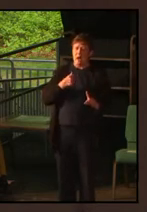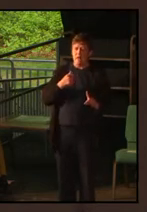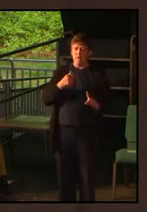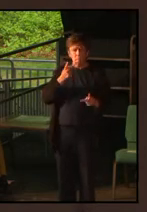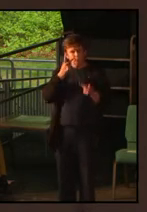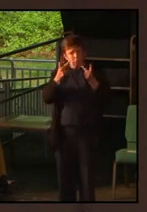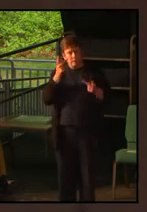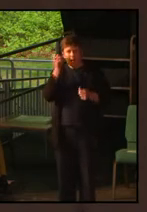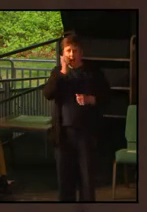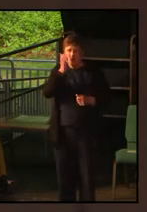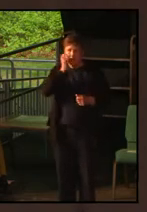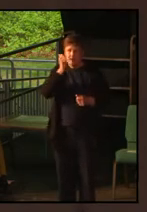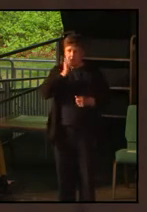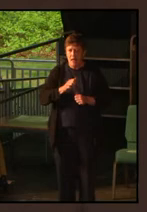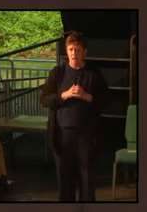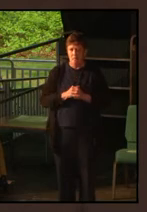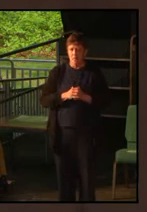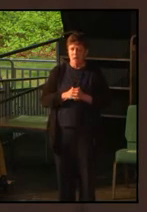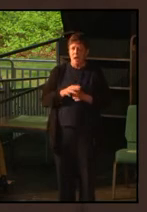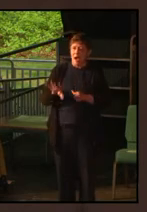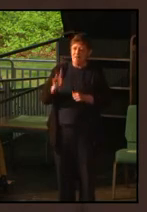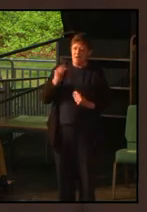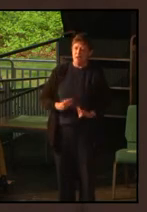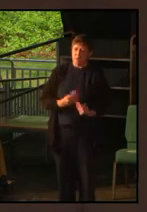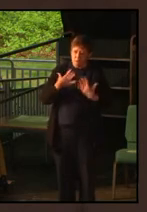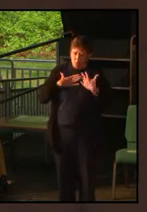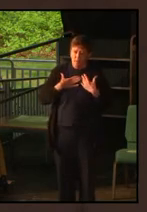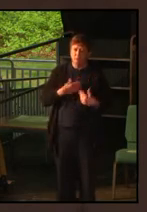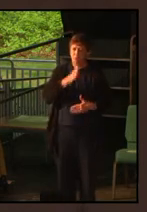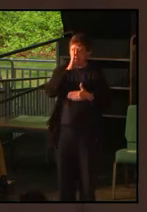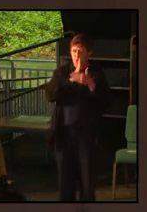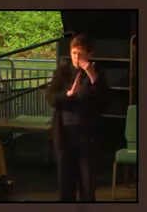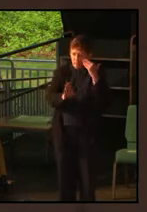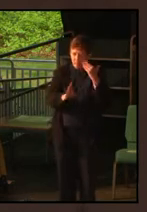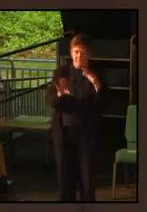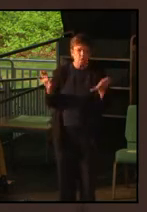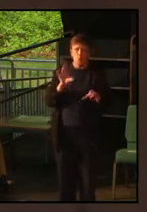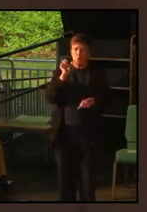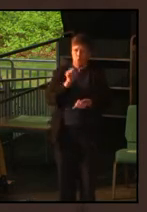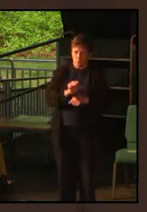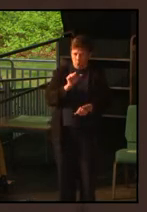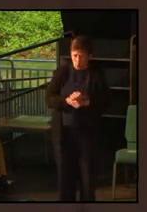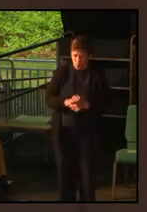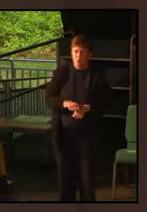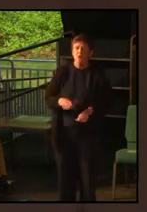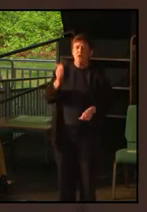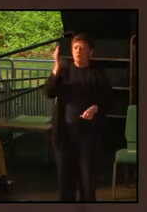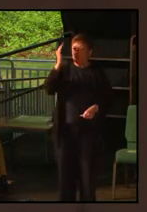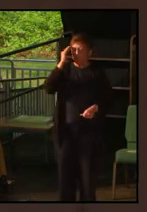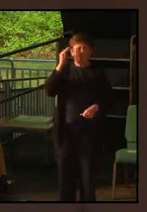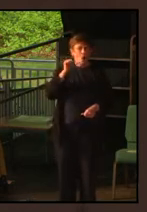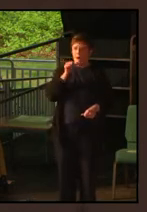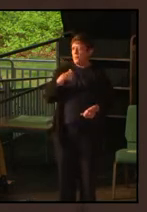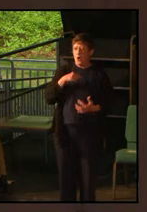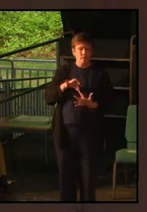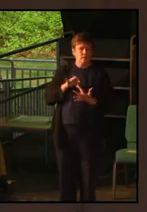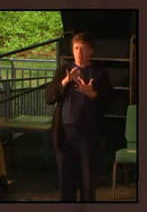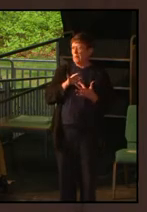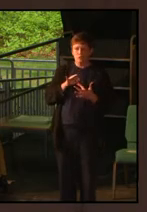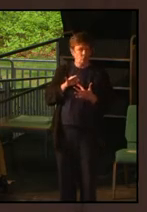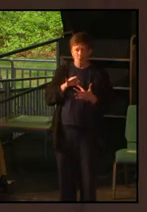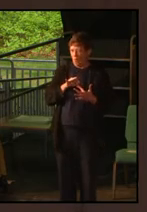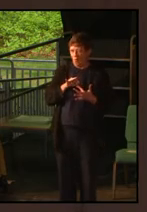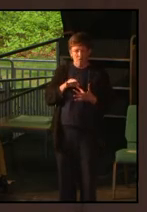trenches with. I found the inspiration and humility to do the work, to know that I was not special, to know